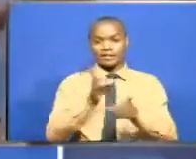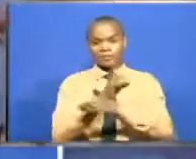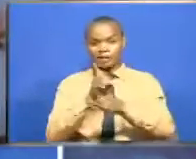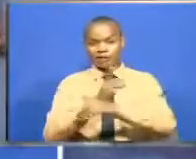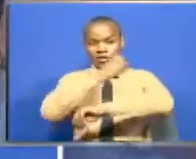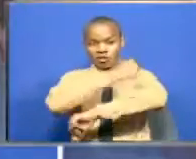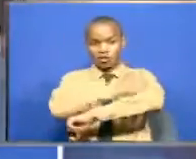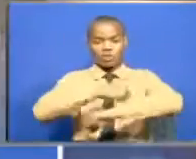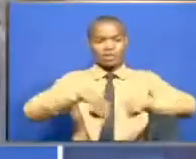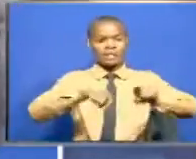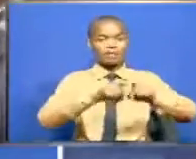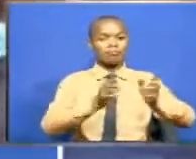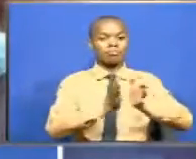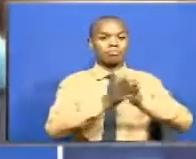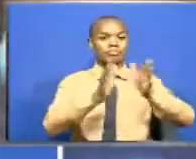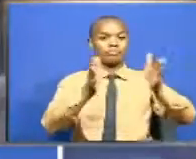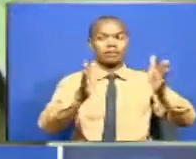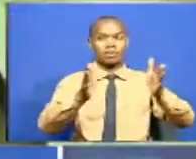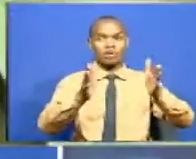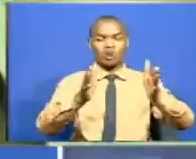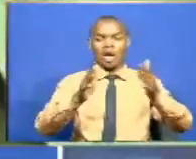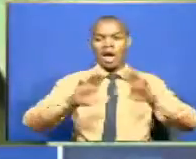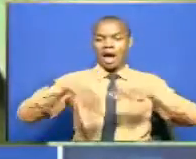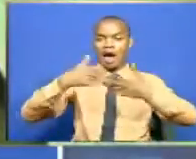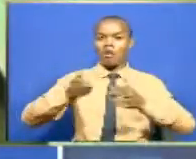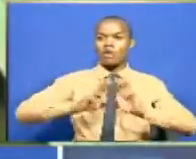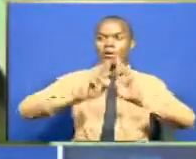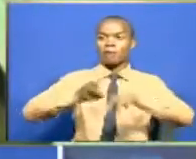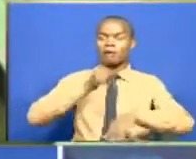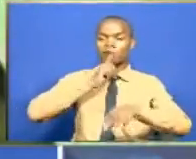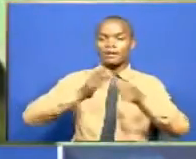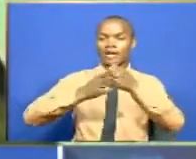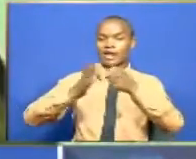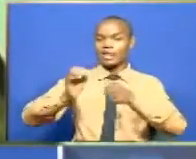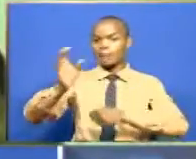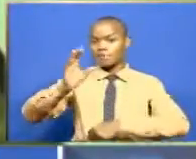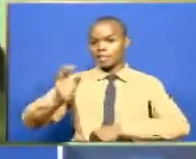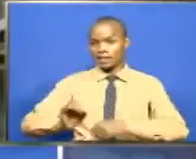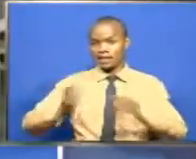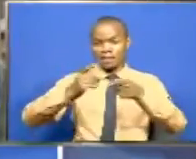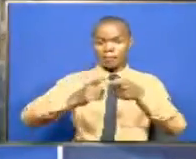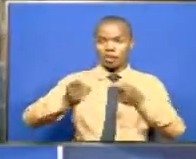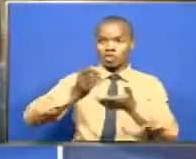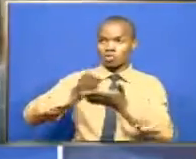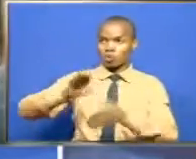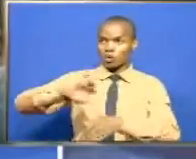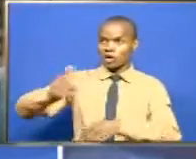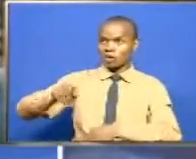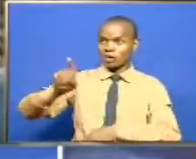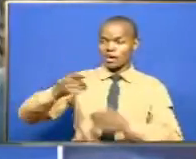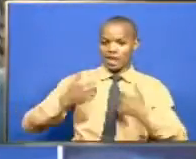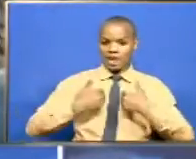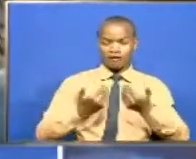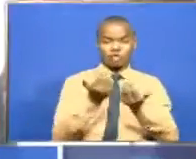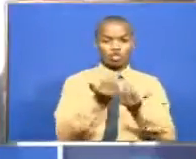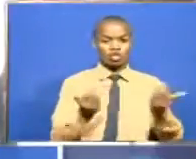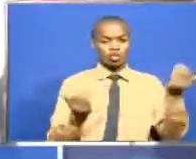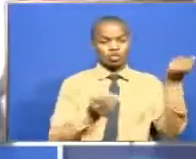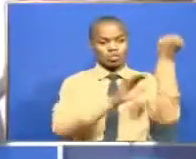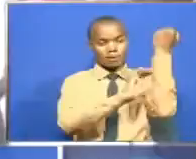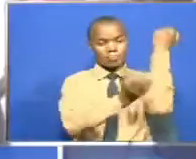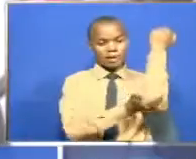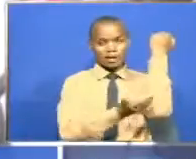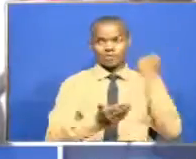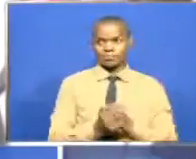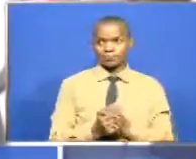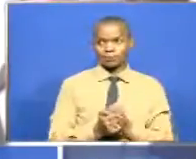county for reporting a 90% turnout in school, despite being among the counties leading with teen pregnancies. A few